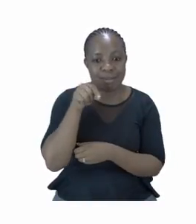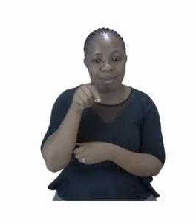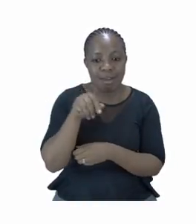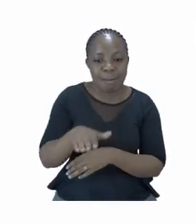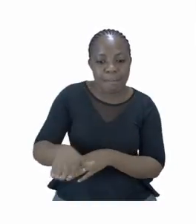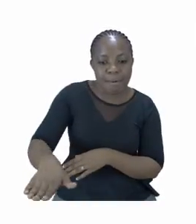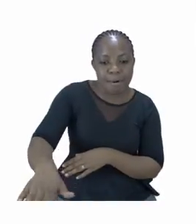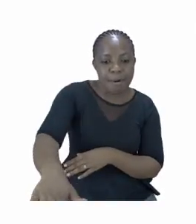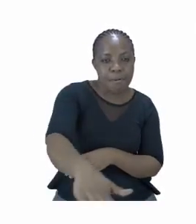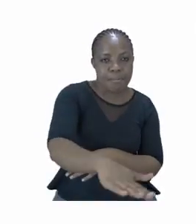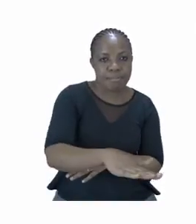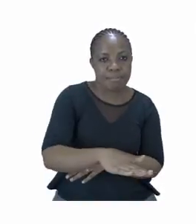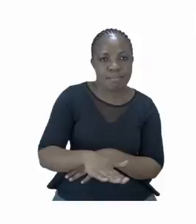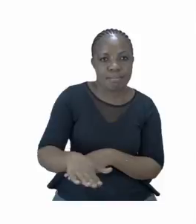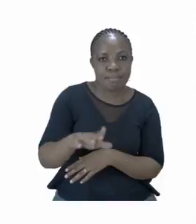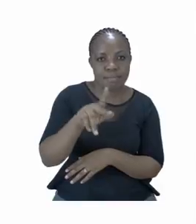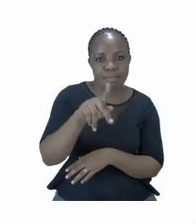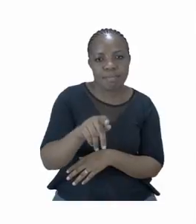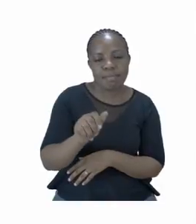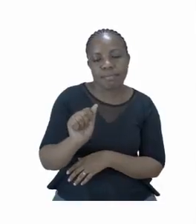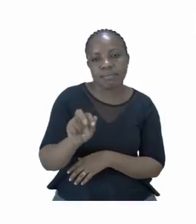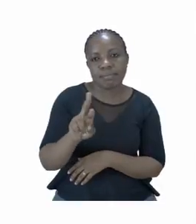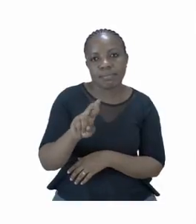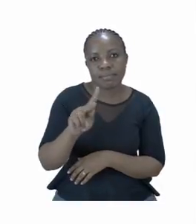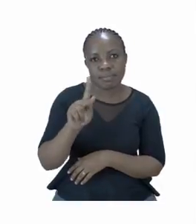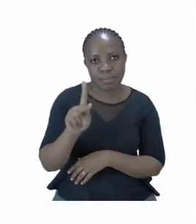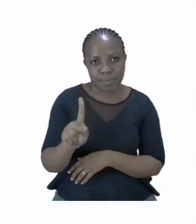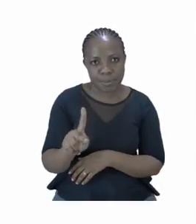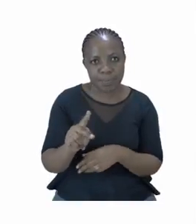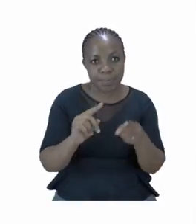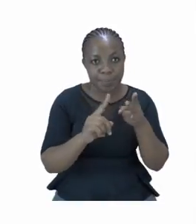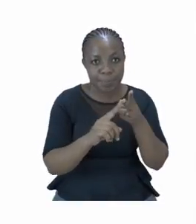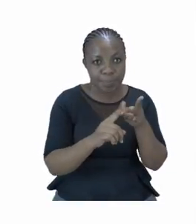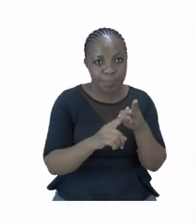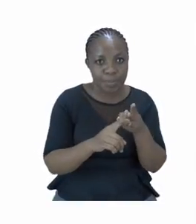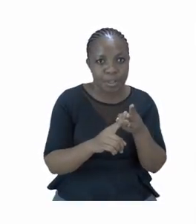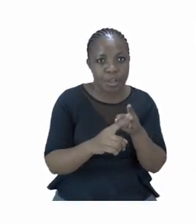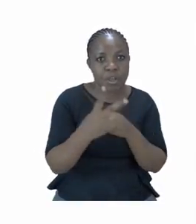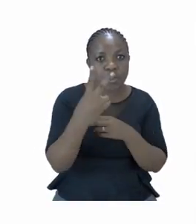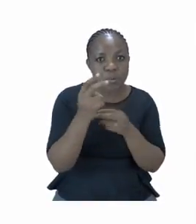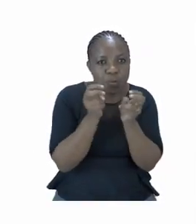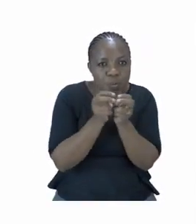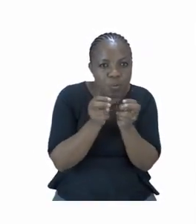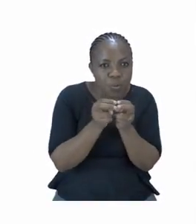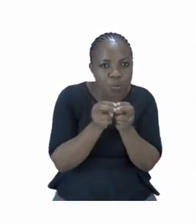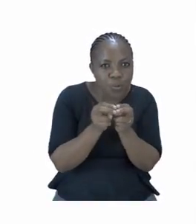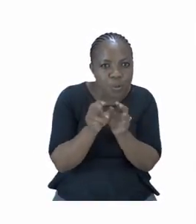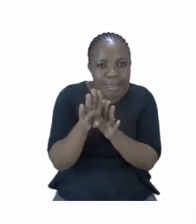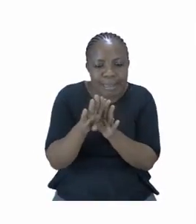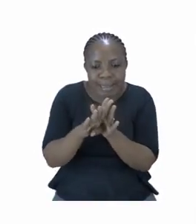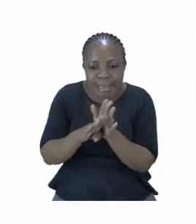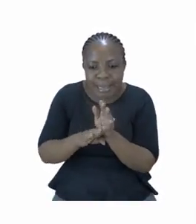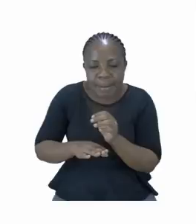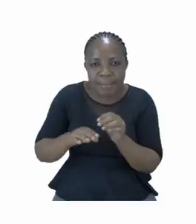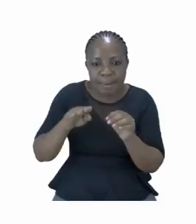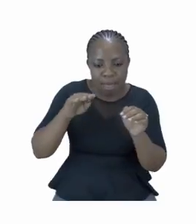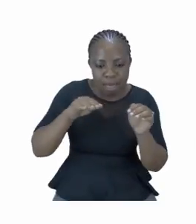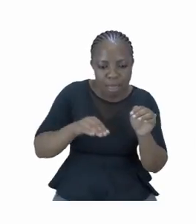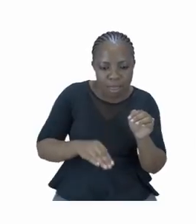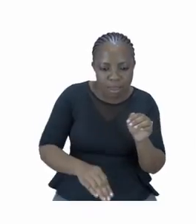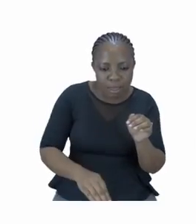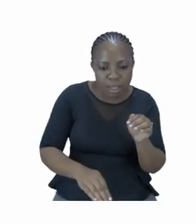park. The second one says, 2 mice came down the